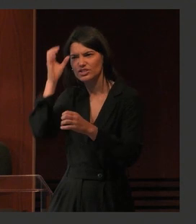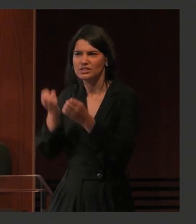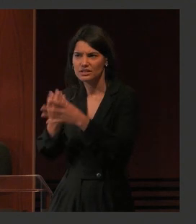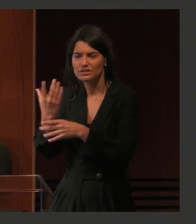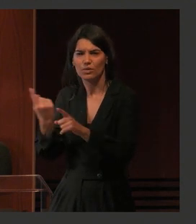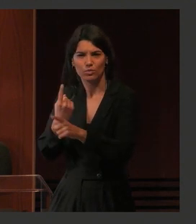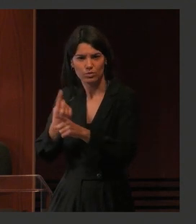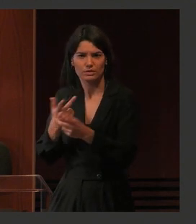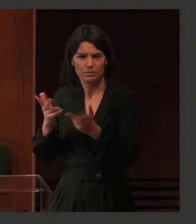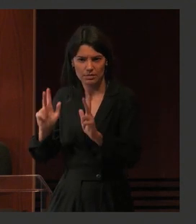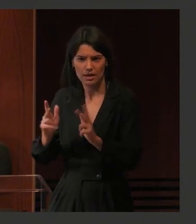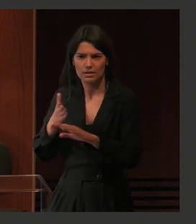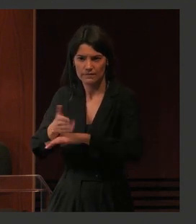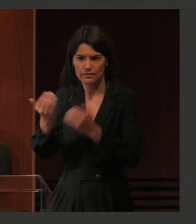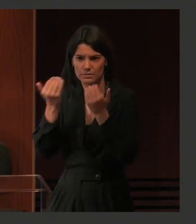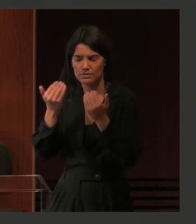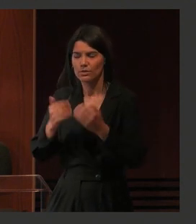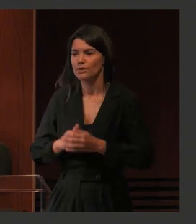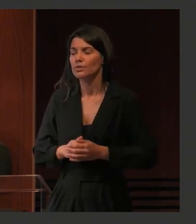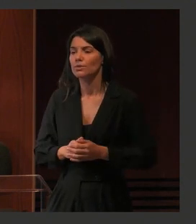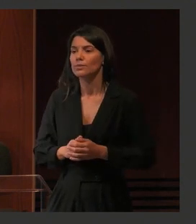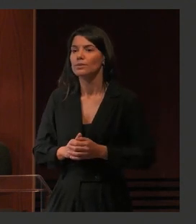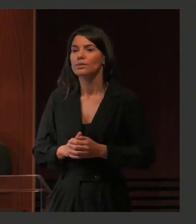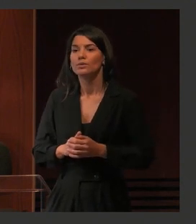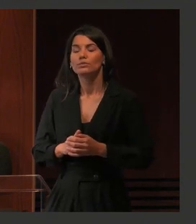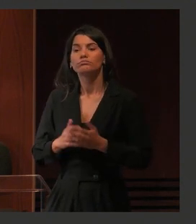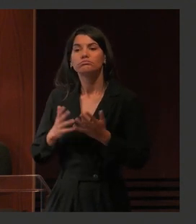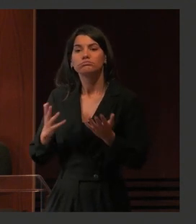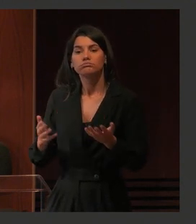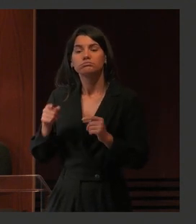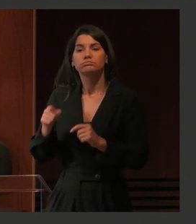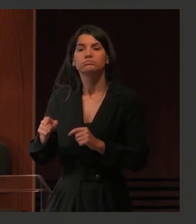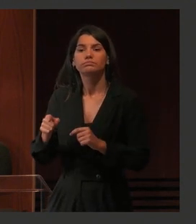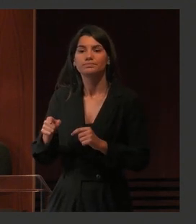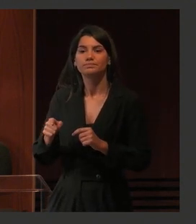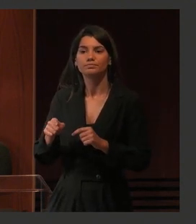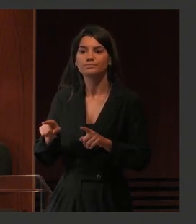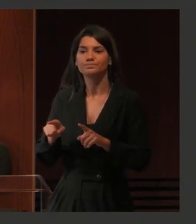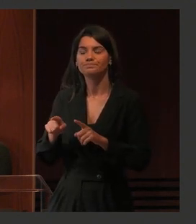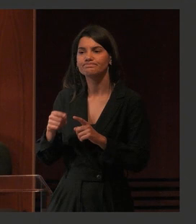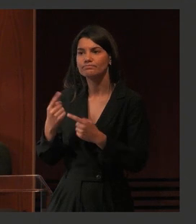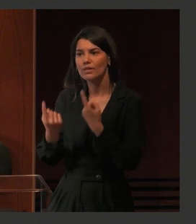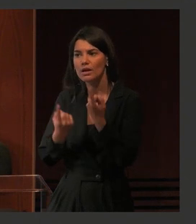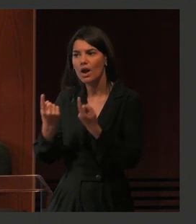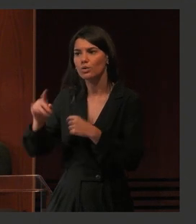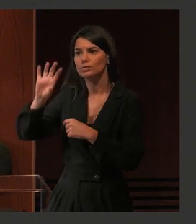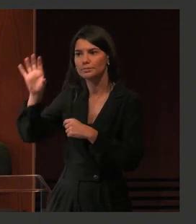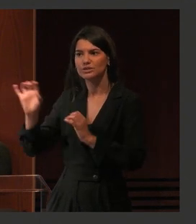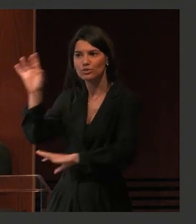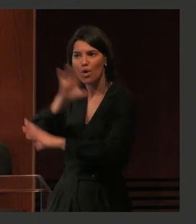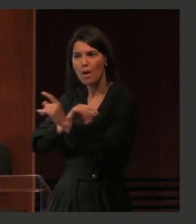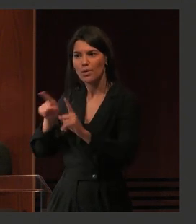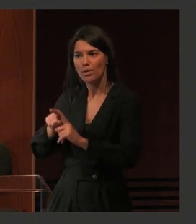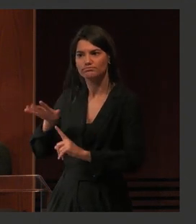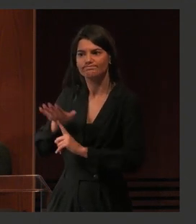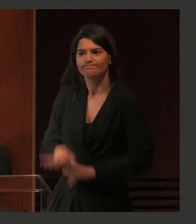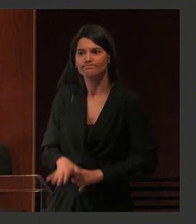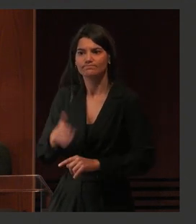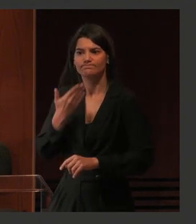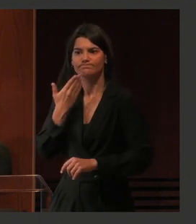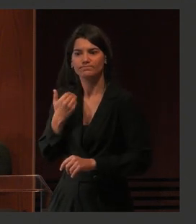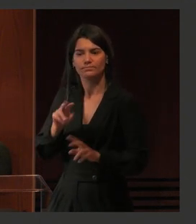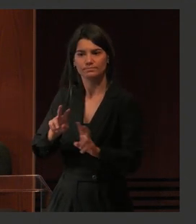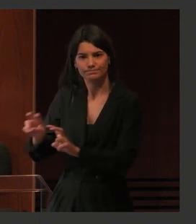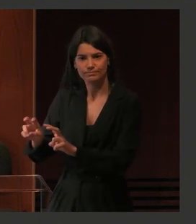The censorship that we experience in many countries in Europe and especially in the United